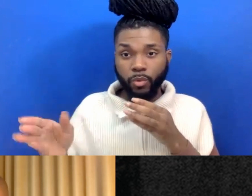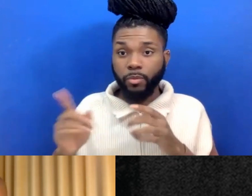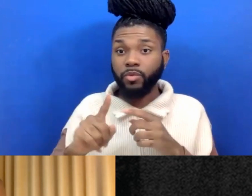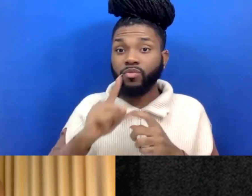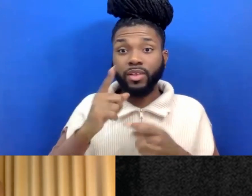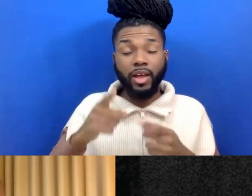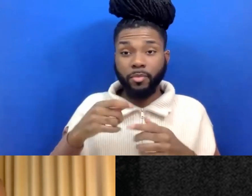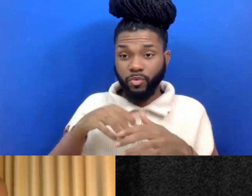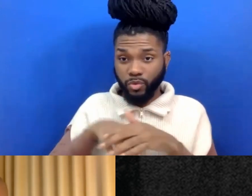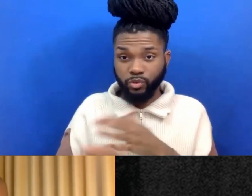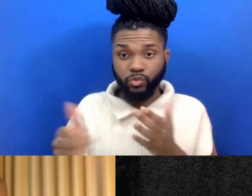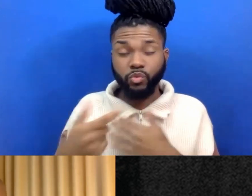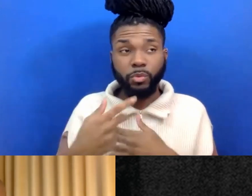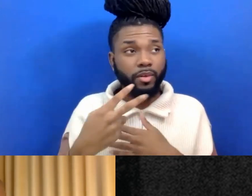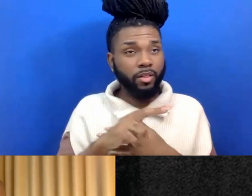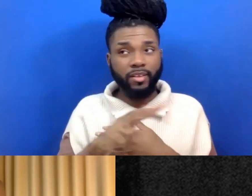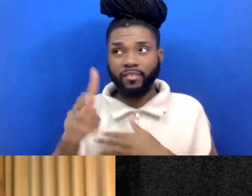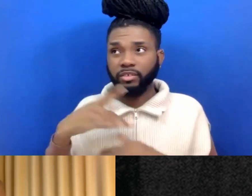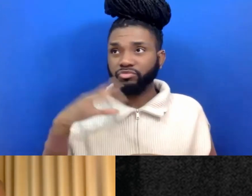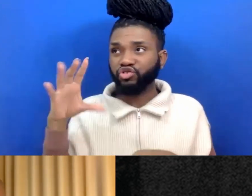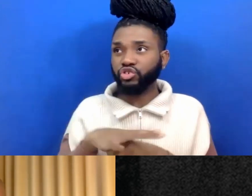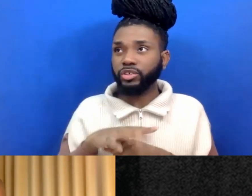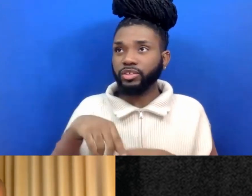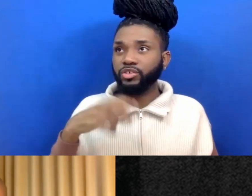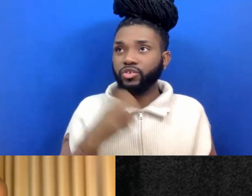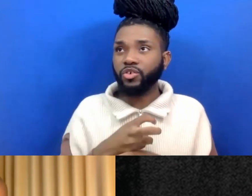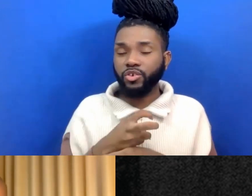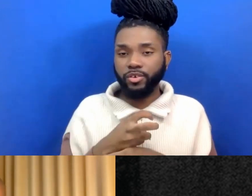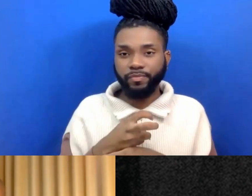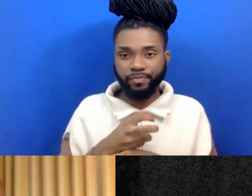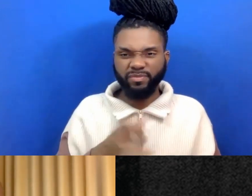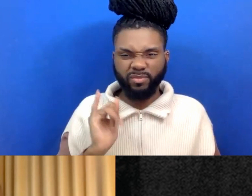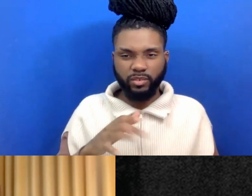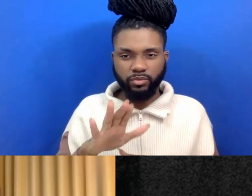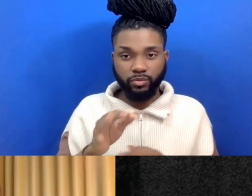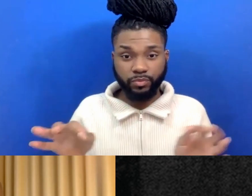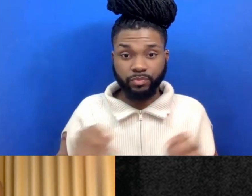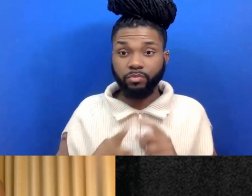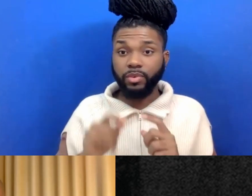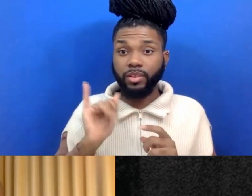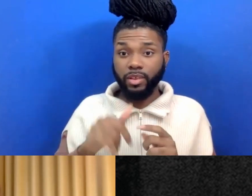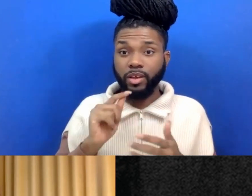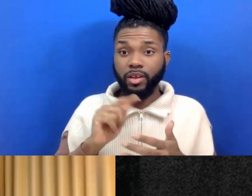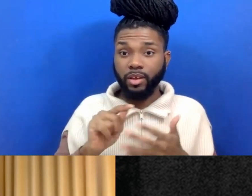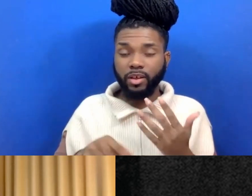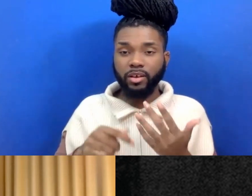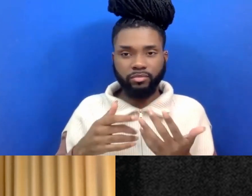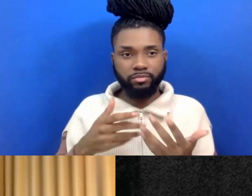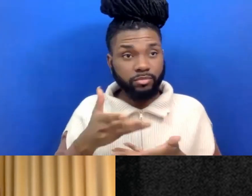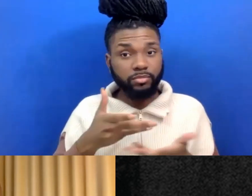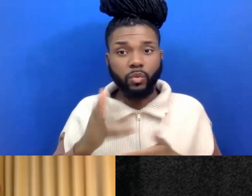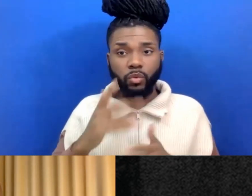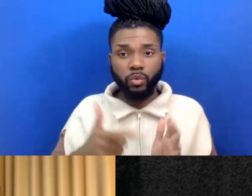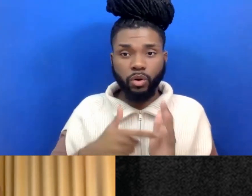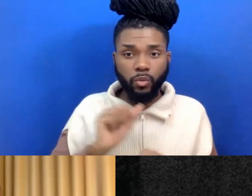like, shit, this is hard, end quote. These encounters that require work, labor,